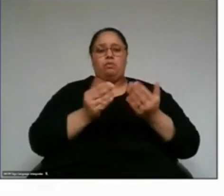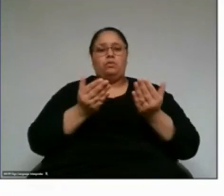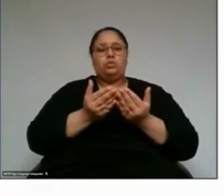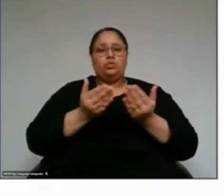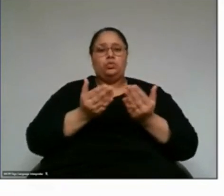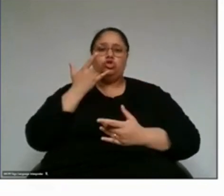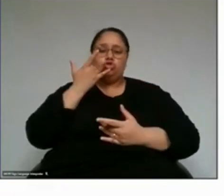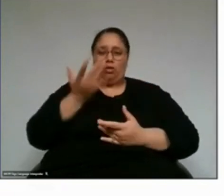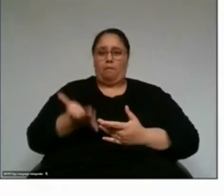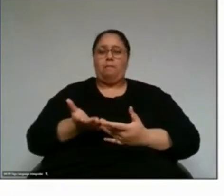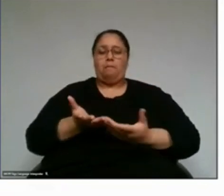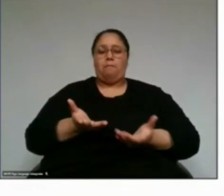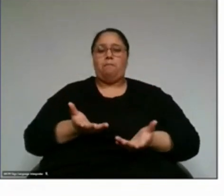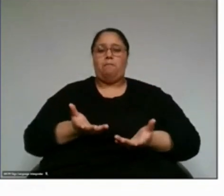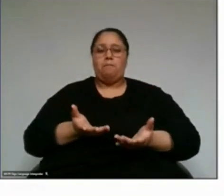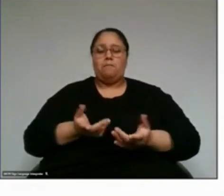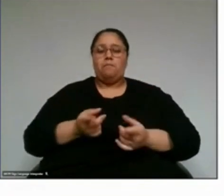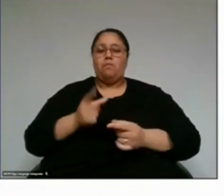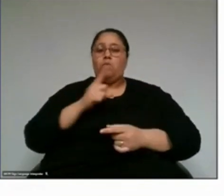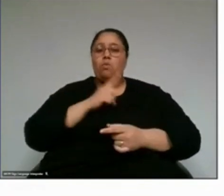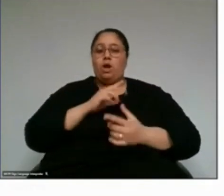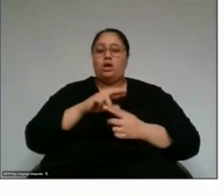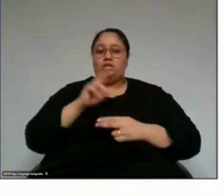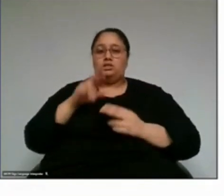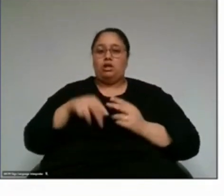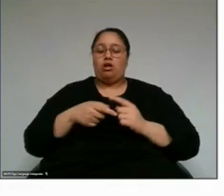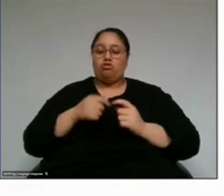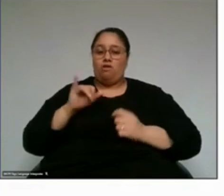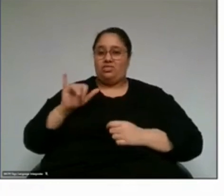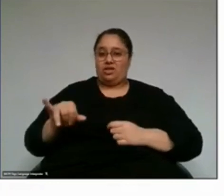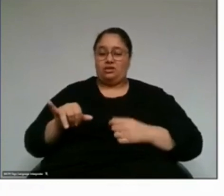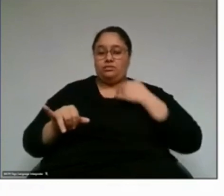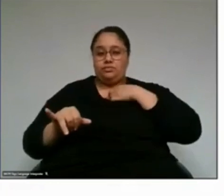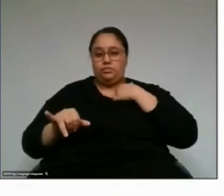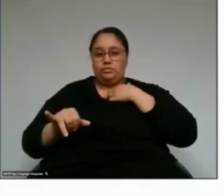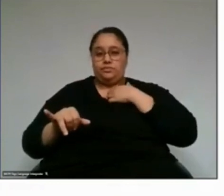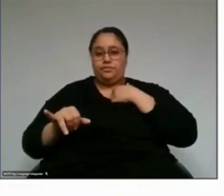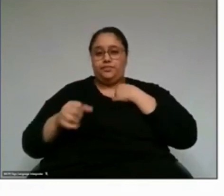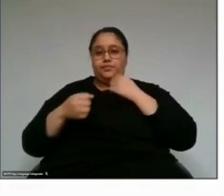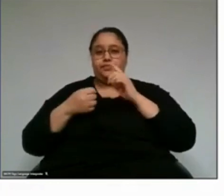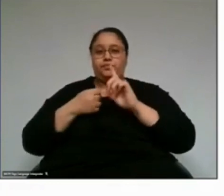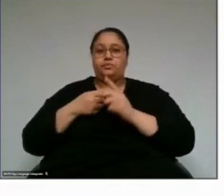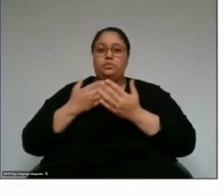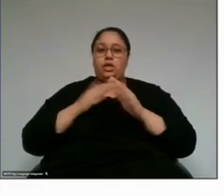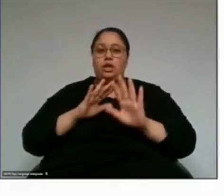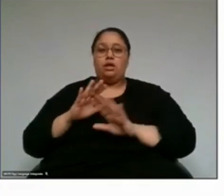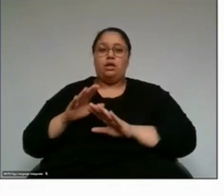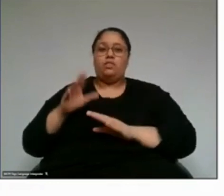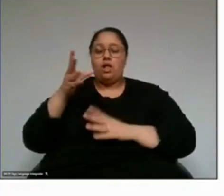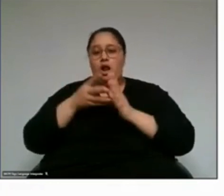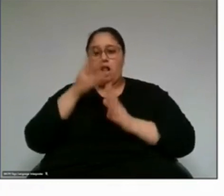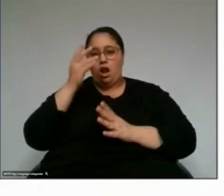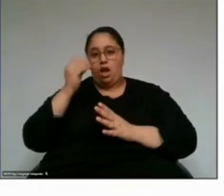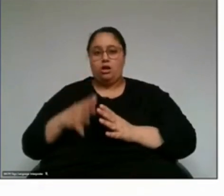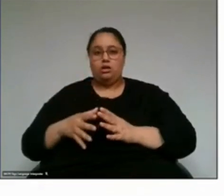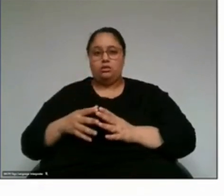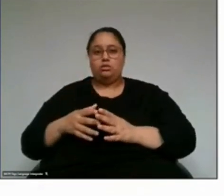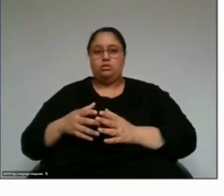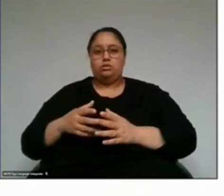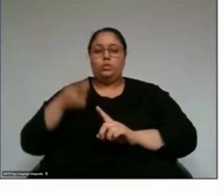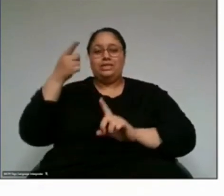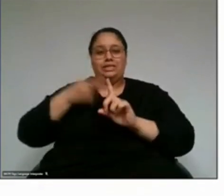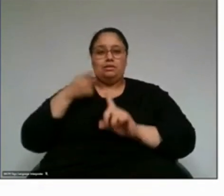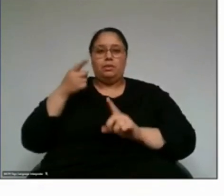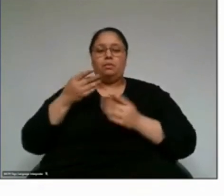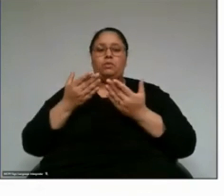into disrepute. As a result of their protest, the learners were disciplined by the